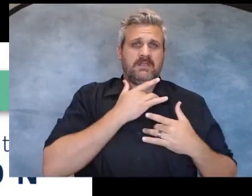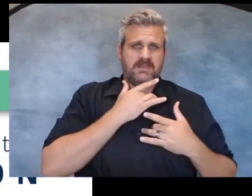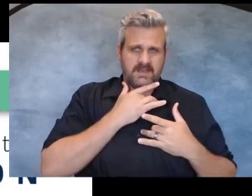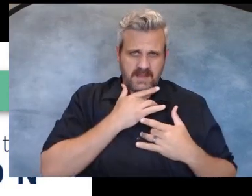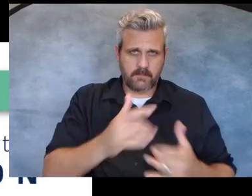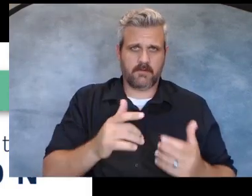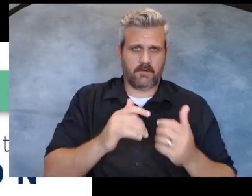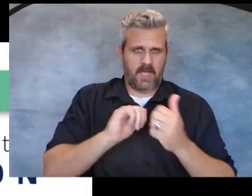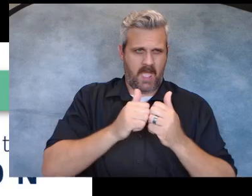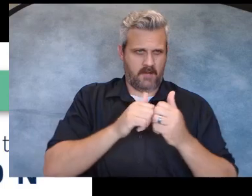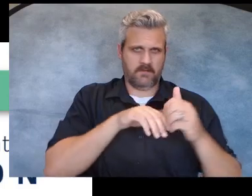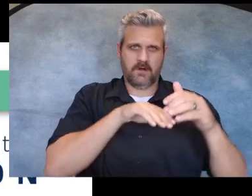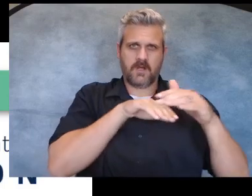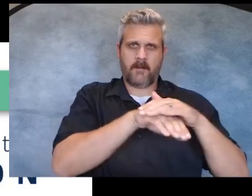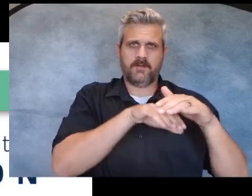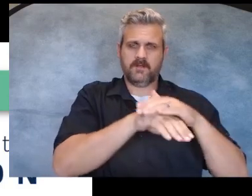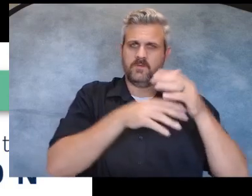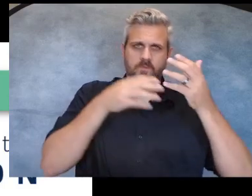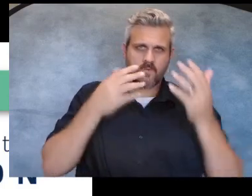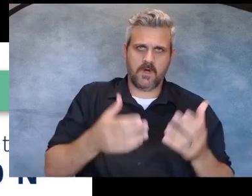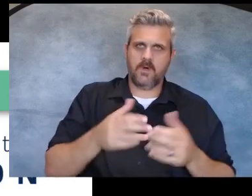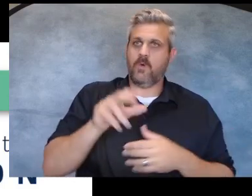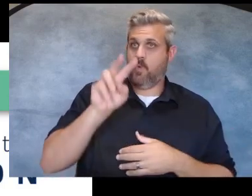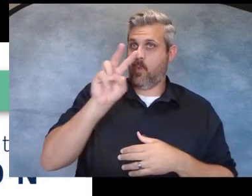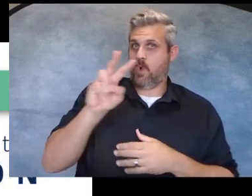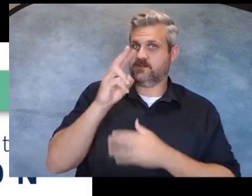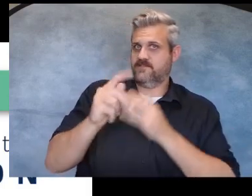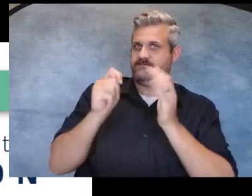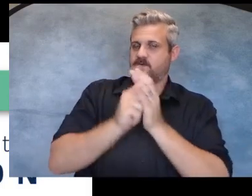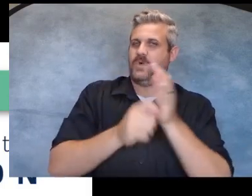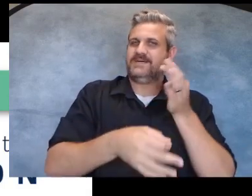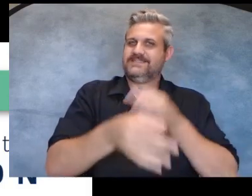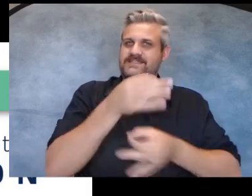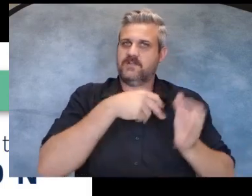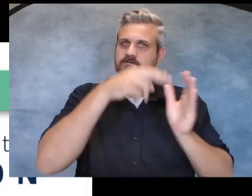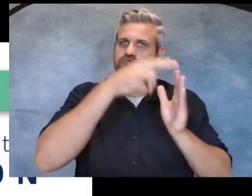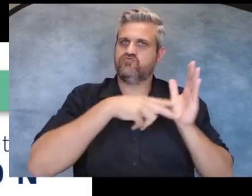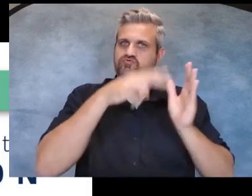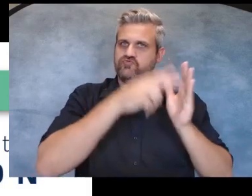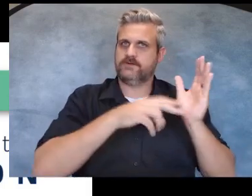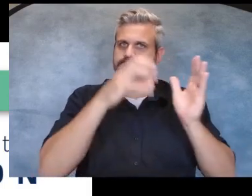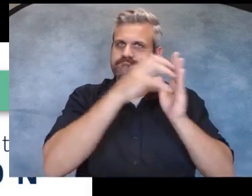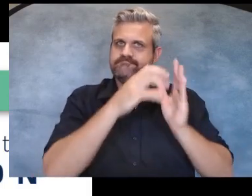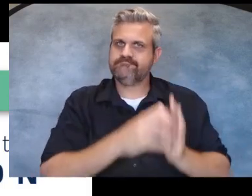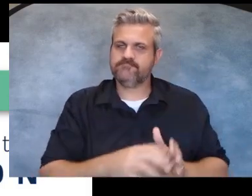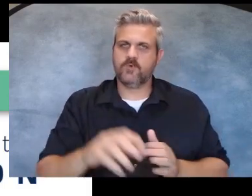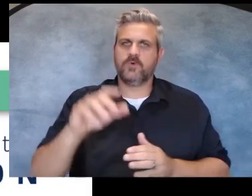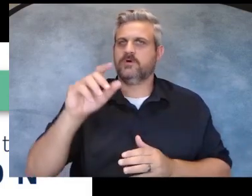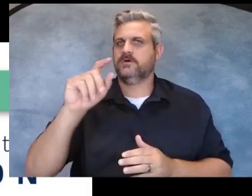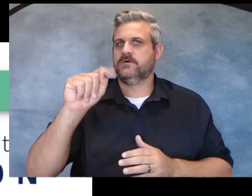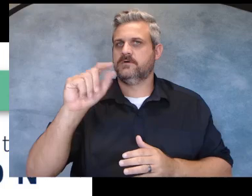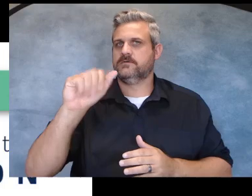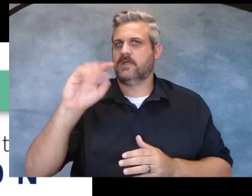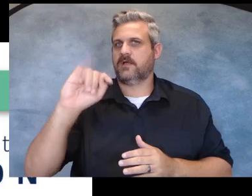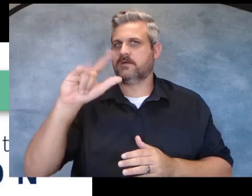typical way to accommodate this activity could be to watch a video instead of reading a text or a tactical